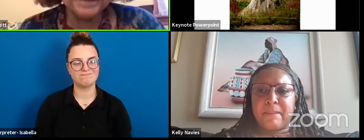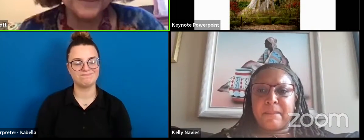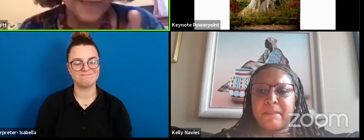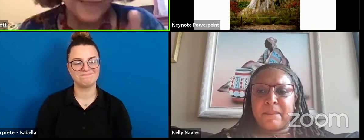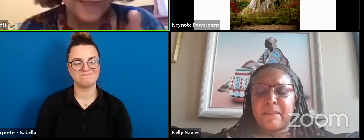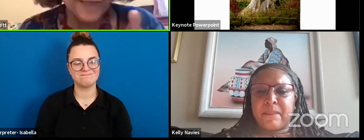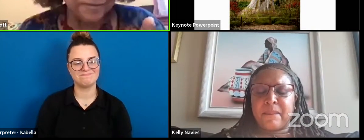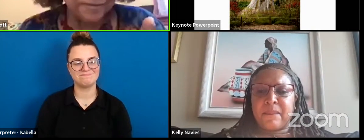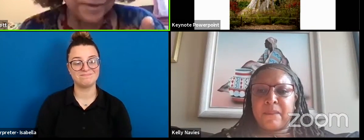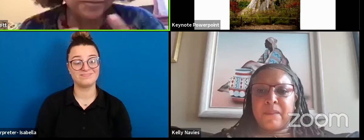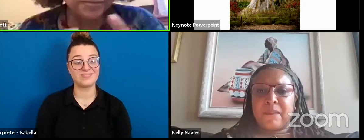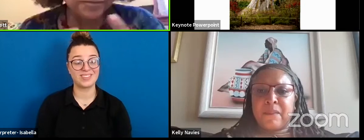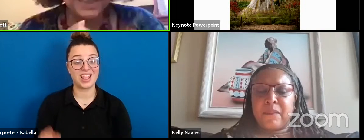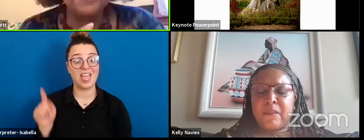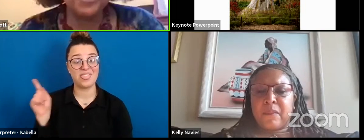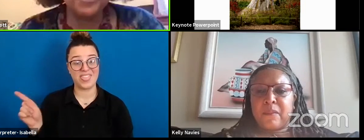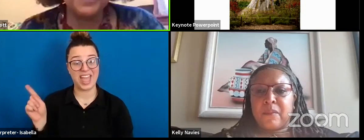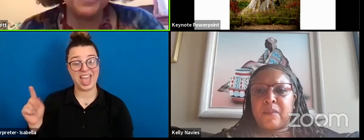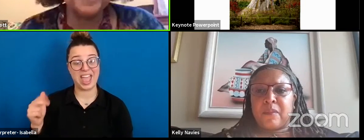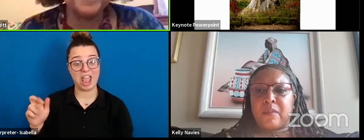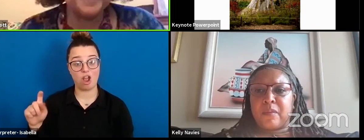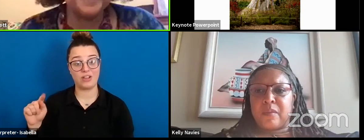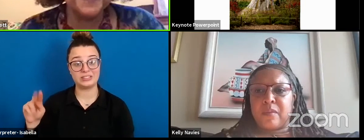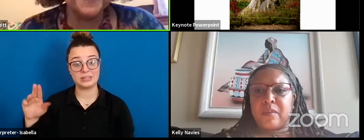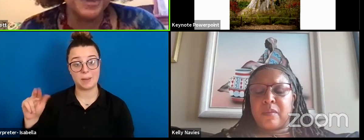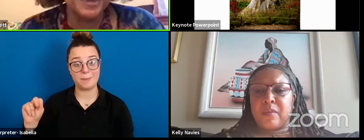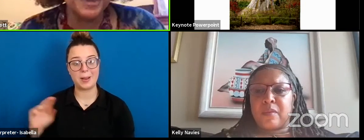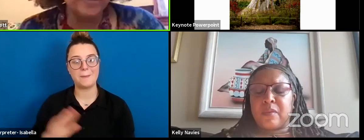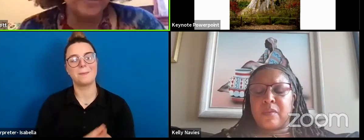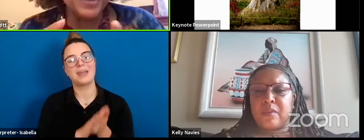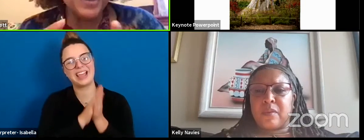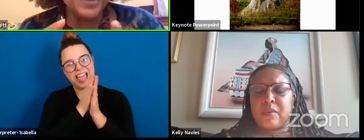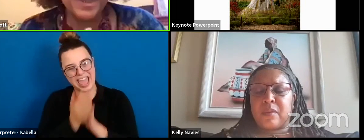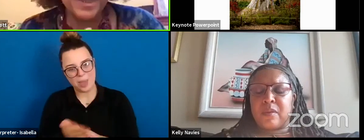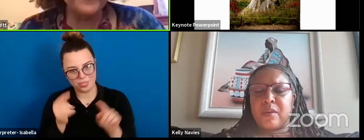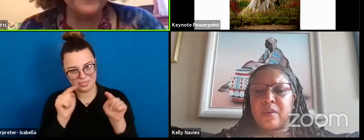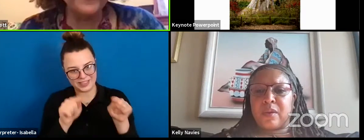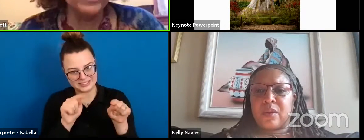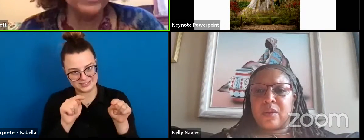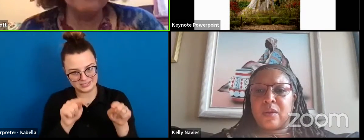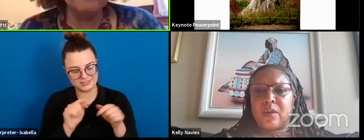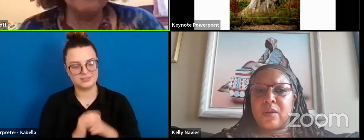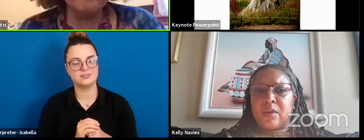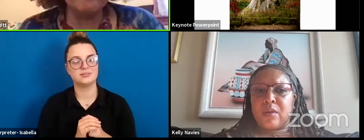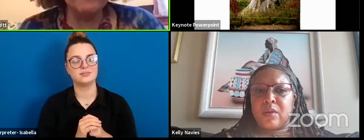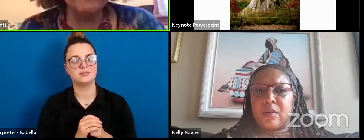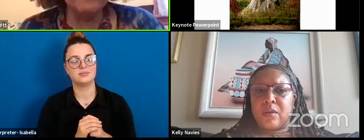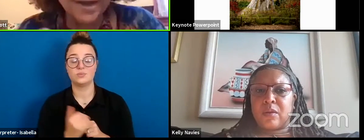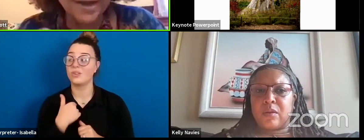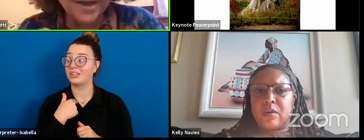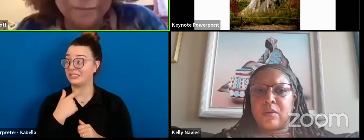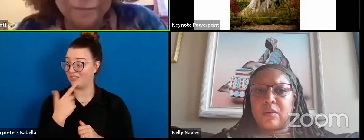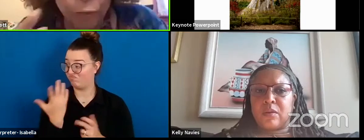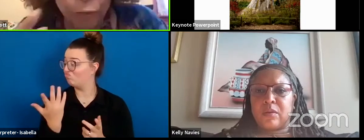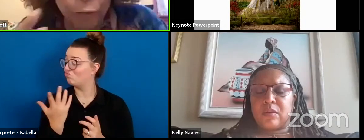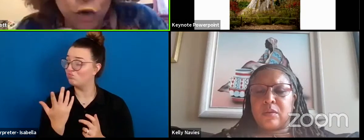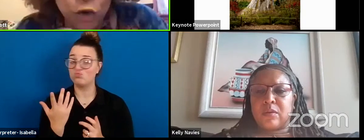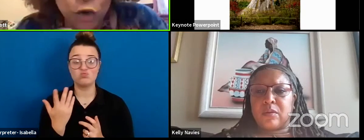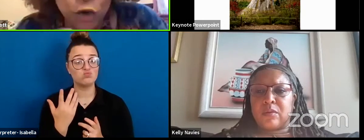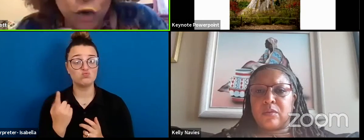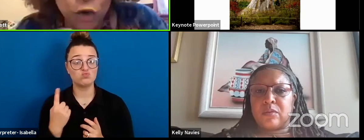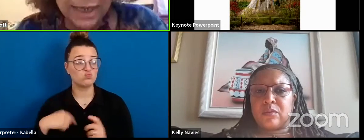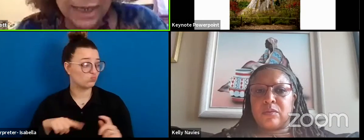And that piece became this piece. So I said, you know what we're going to do? And